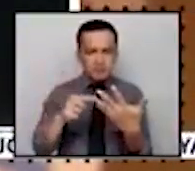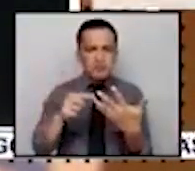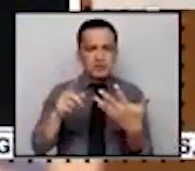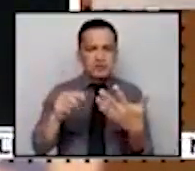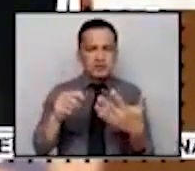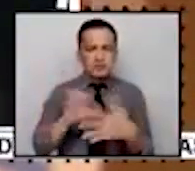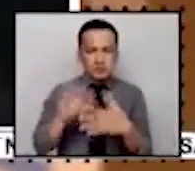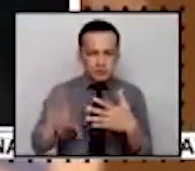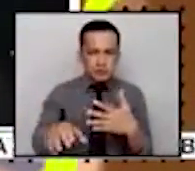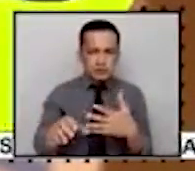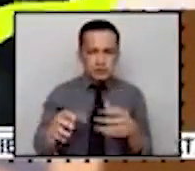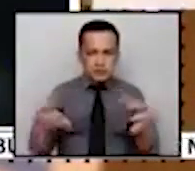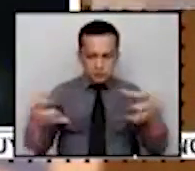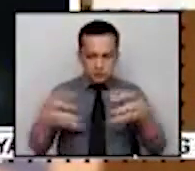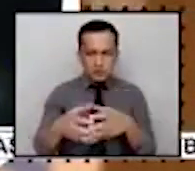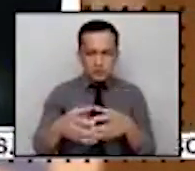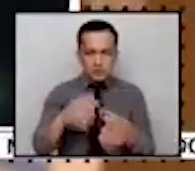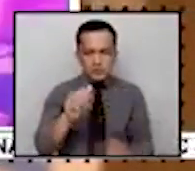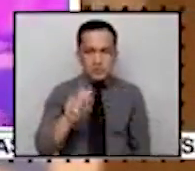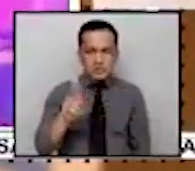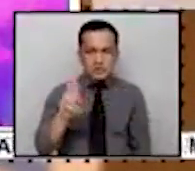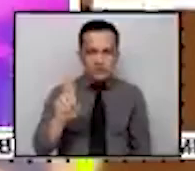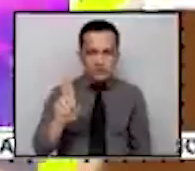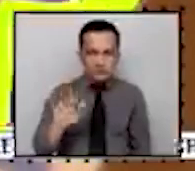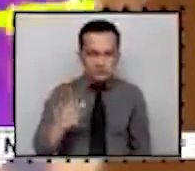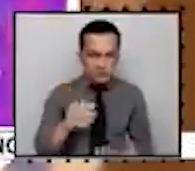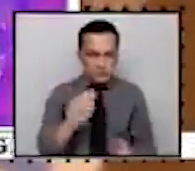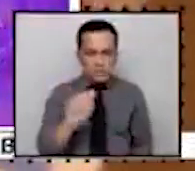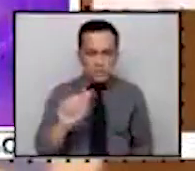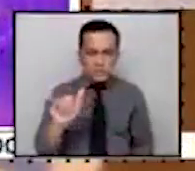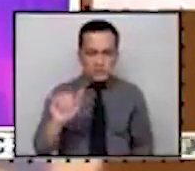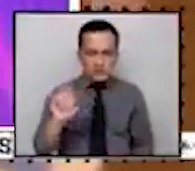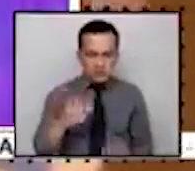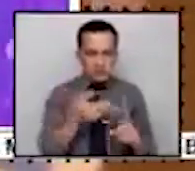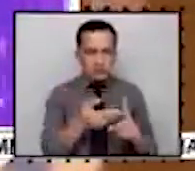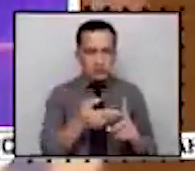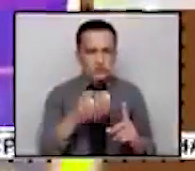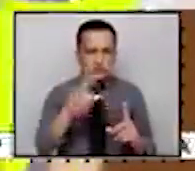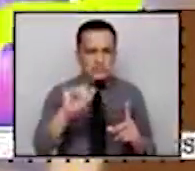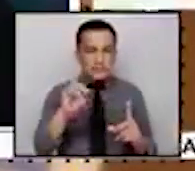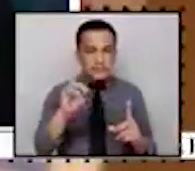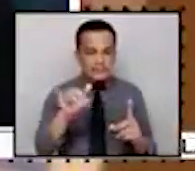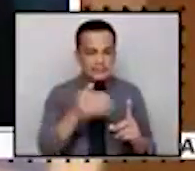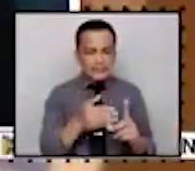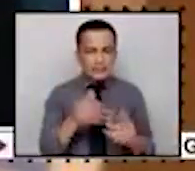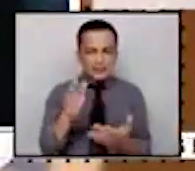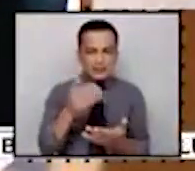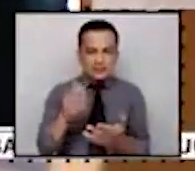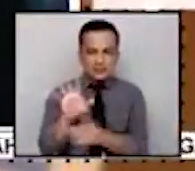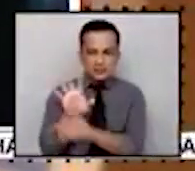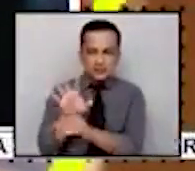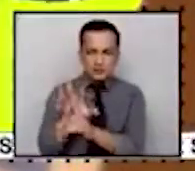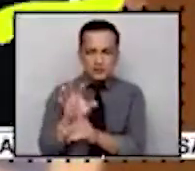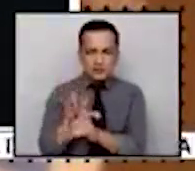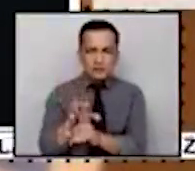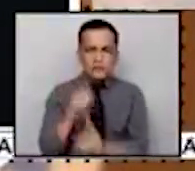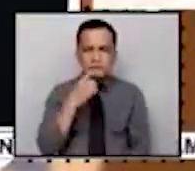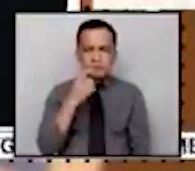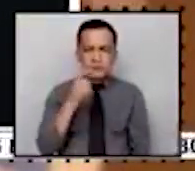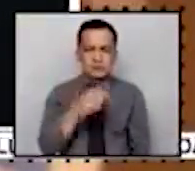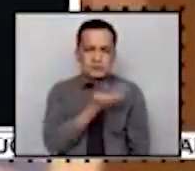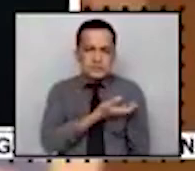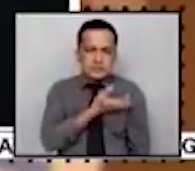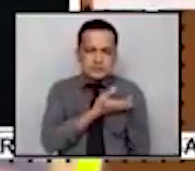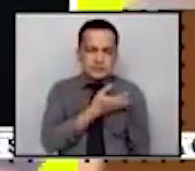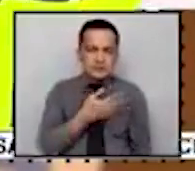main cast, IU plays the most fierce character, Cindy, a singer na kilala for her rude attitude but despite of her strong